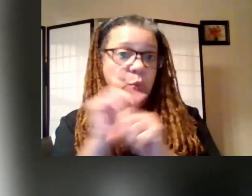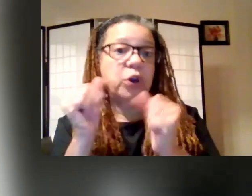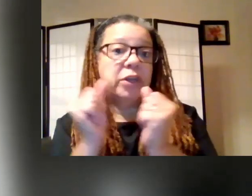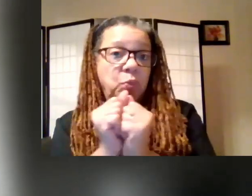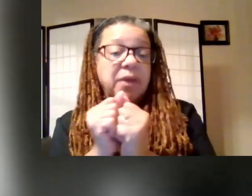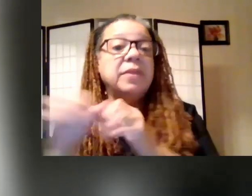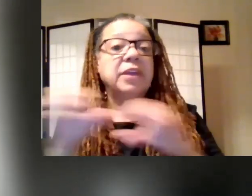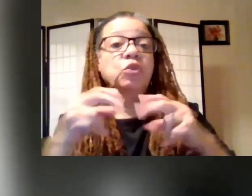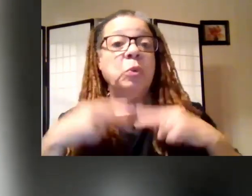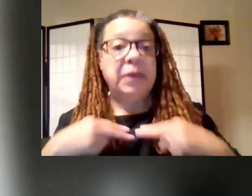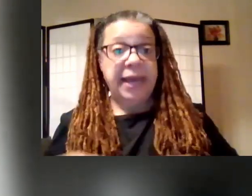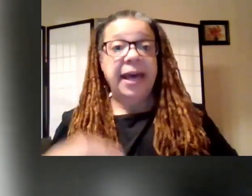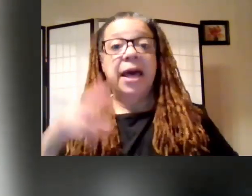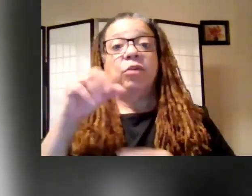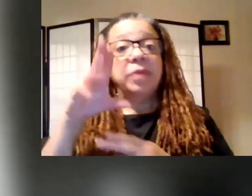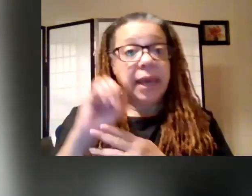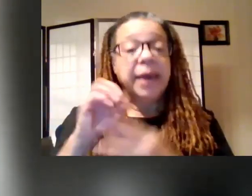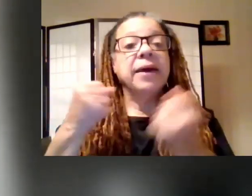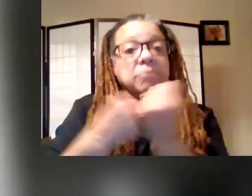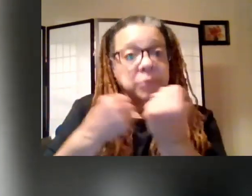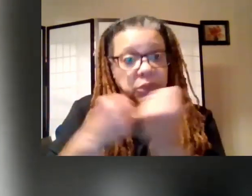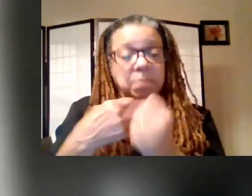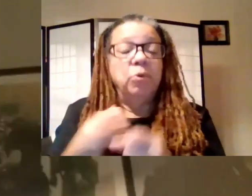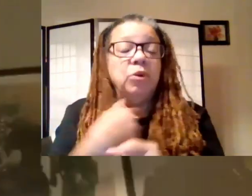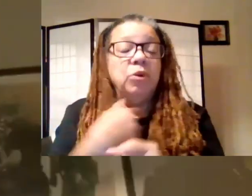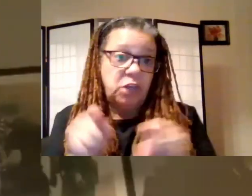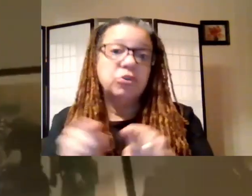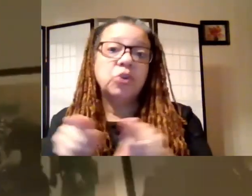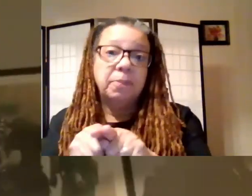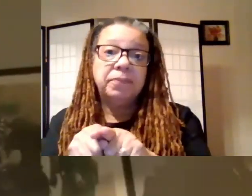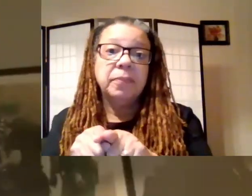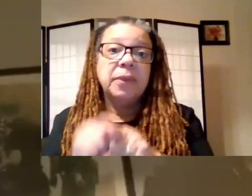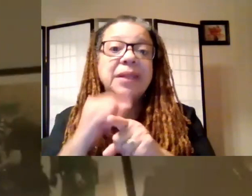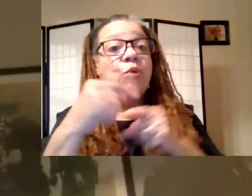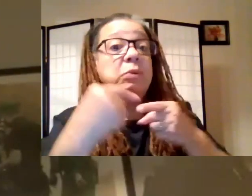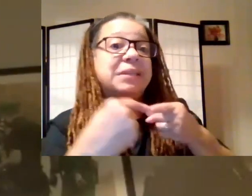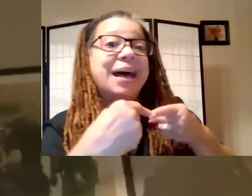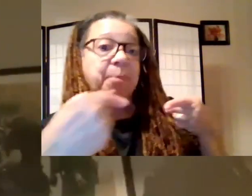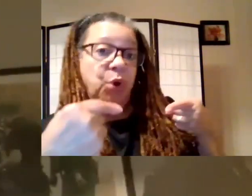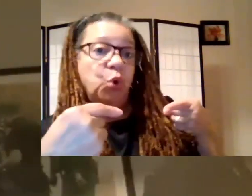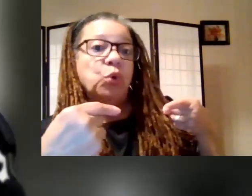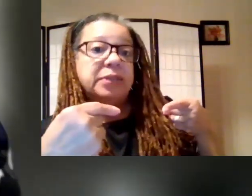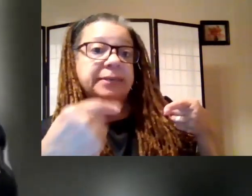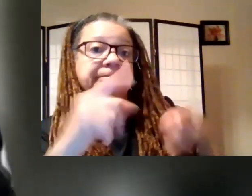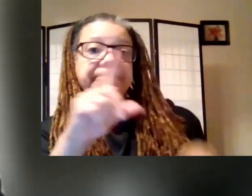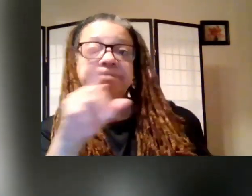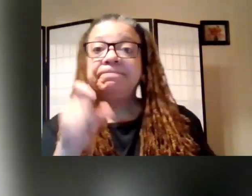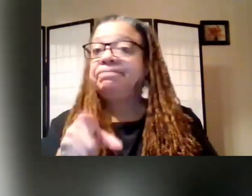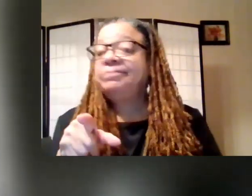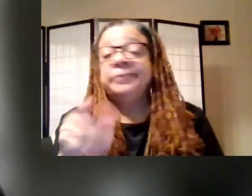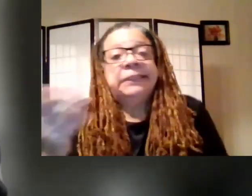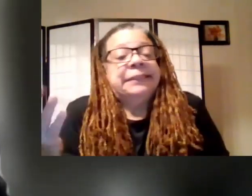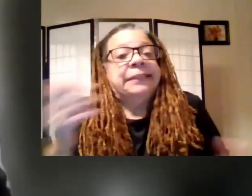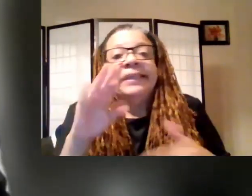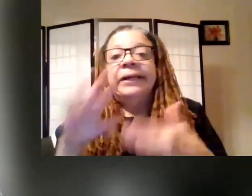healthcare in the community who are looking to support us as well. And who's on the other side? I mean, all the money,